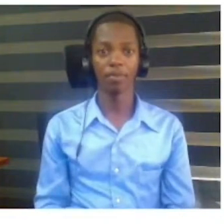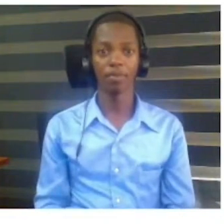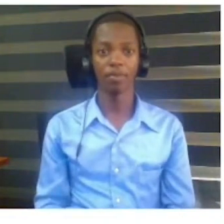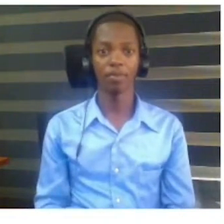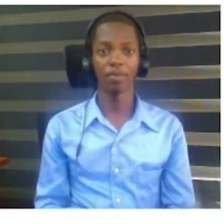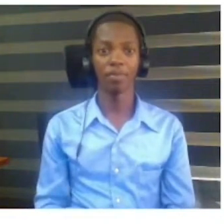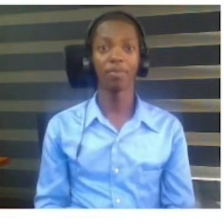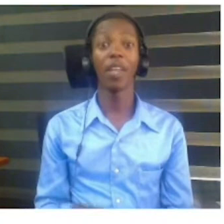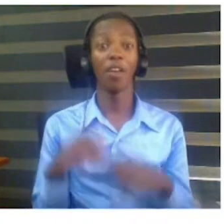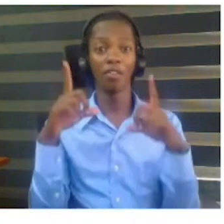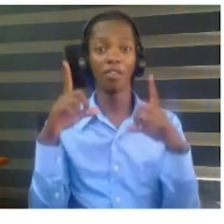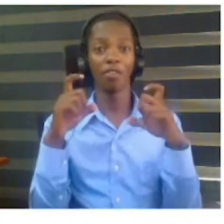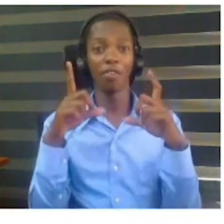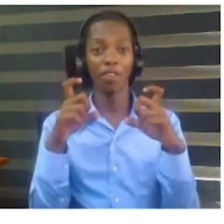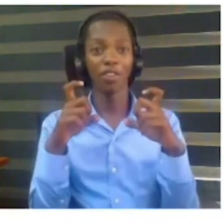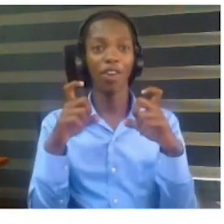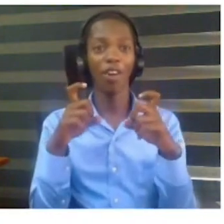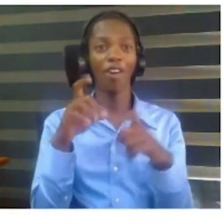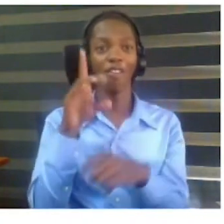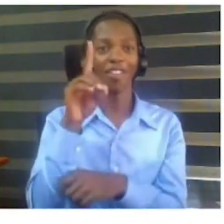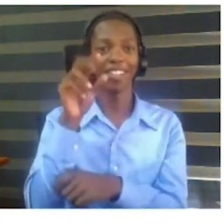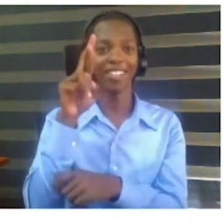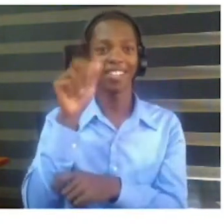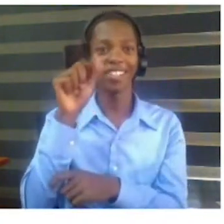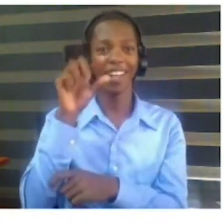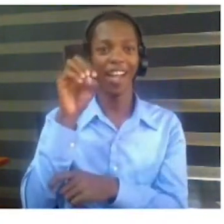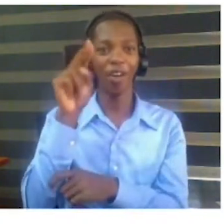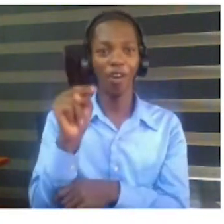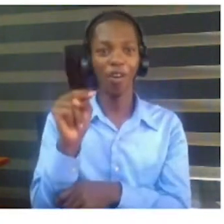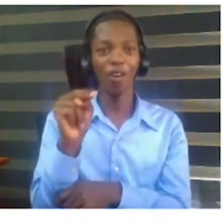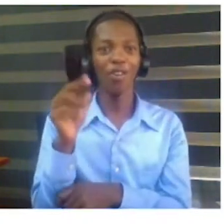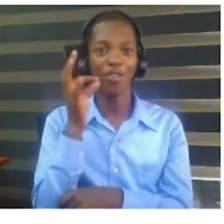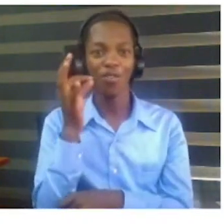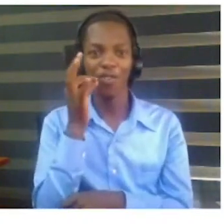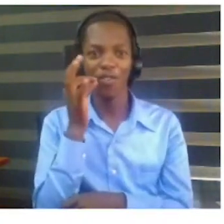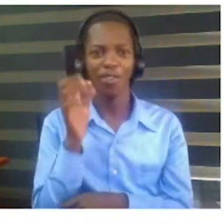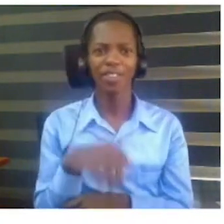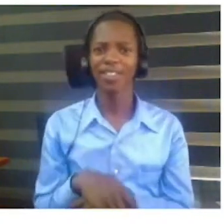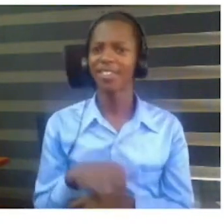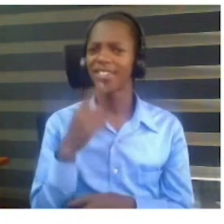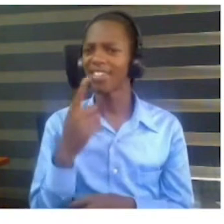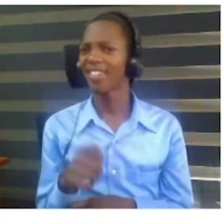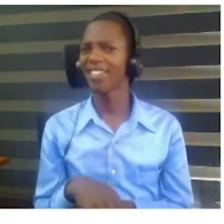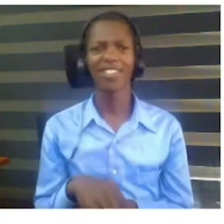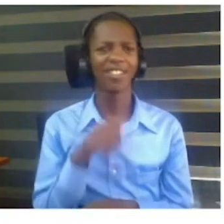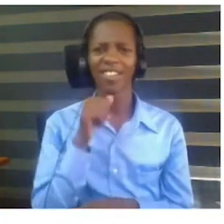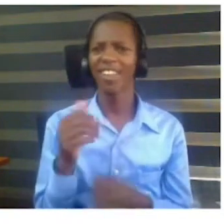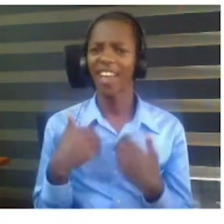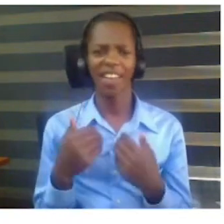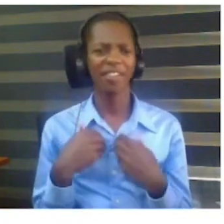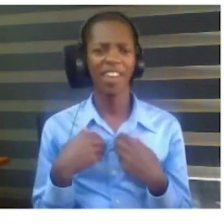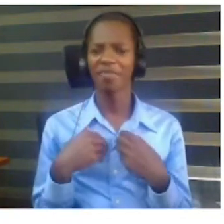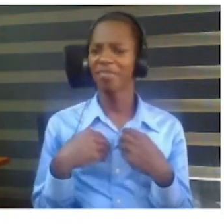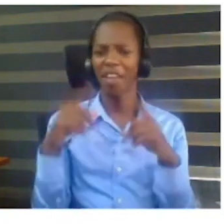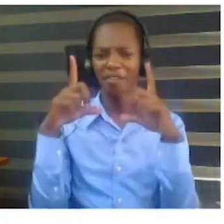There are many people who would think, don't bother making a photo app accessible. Blind people don't take